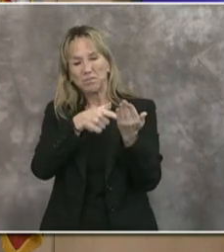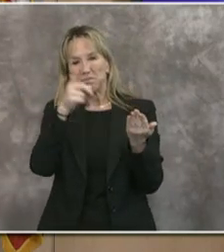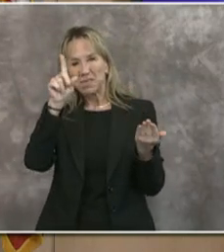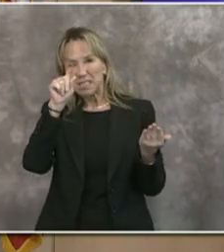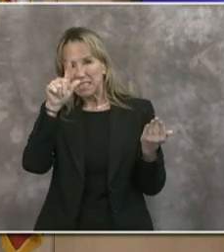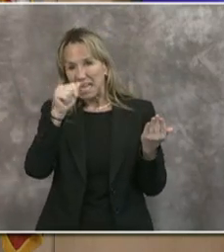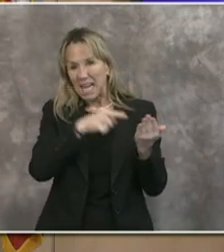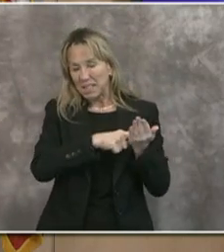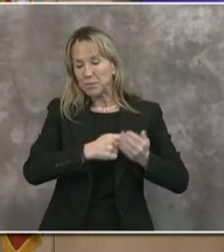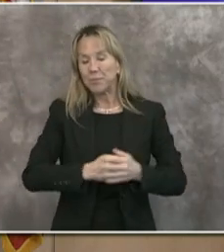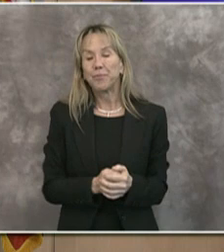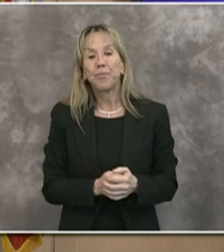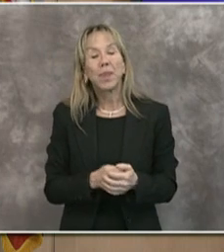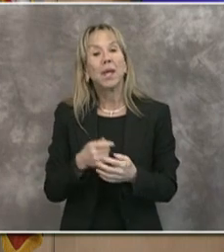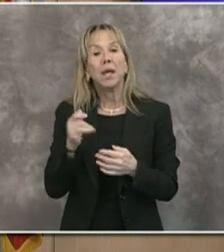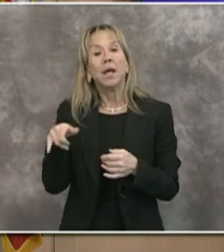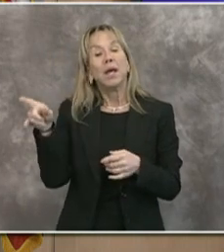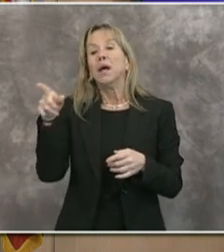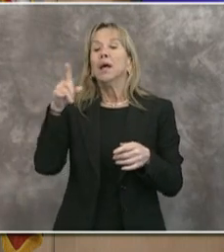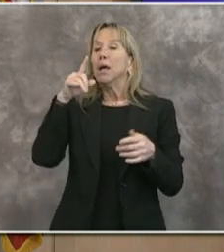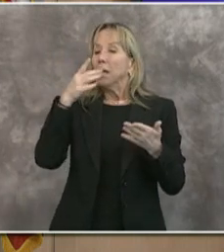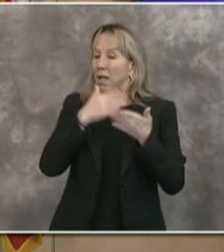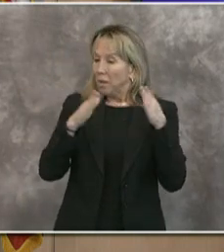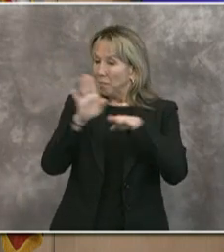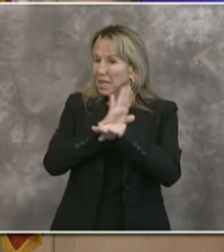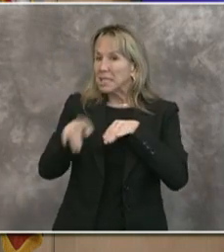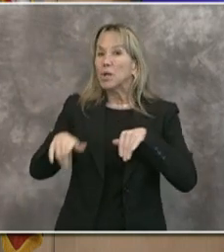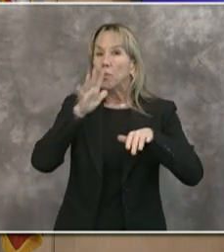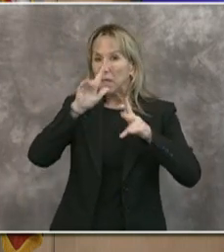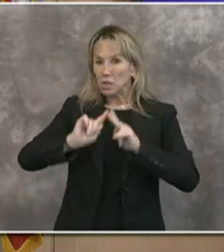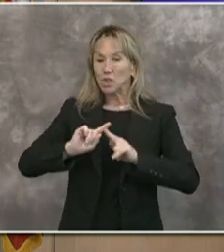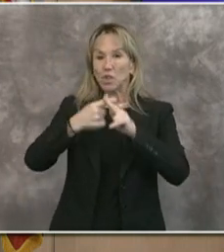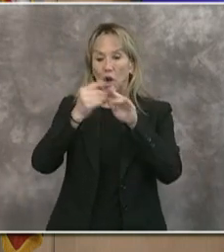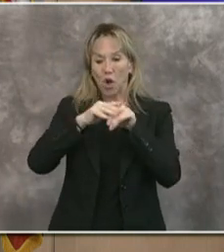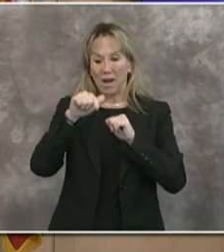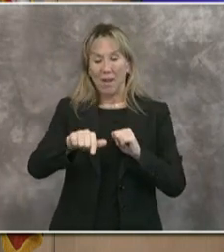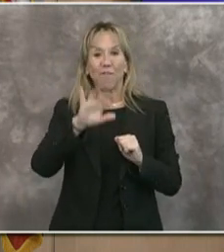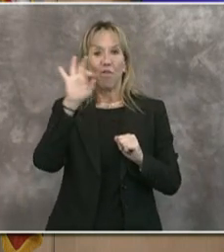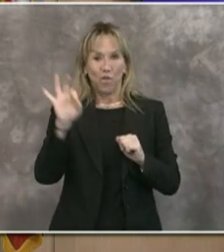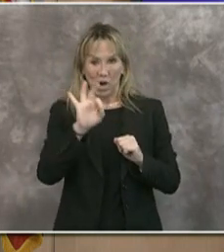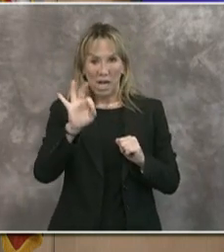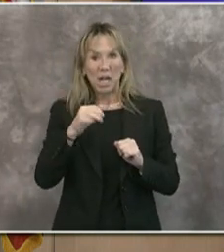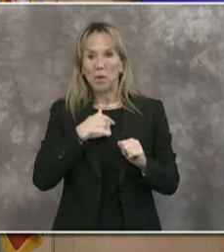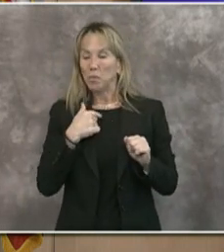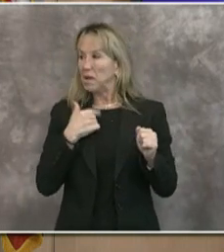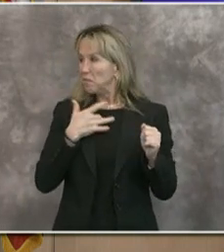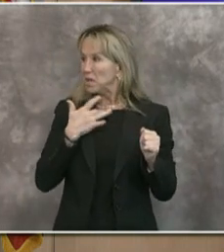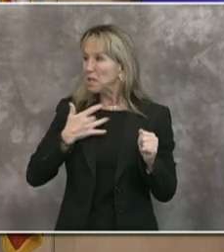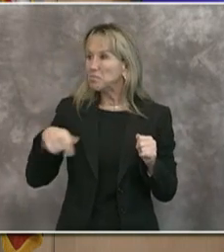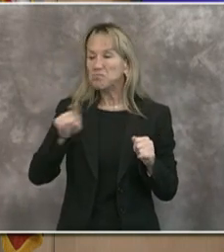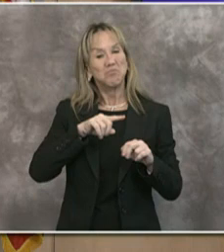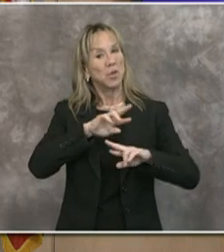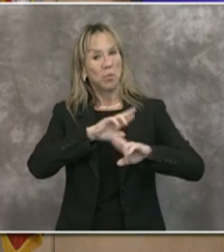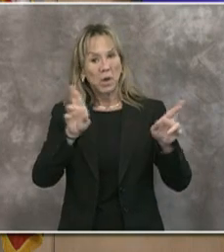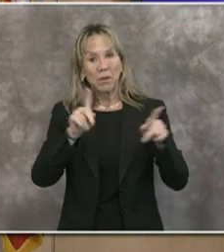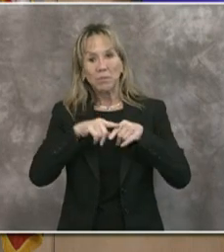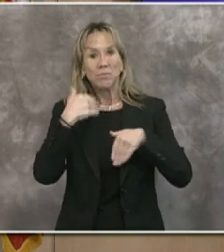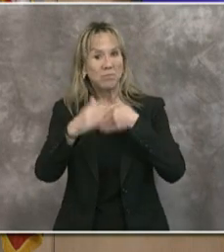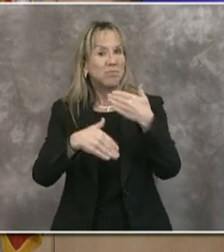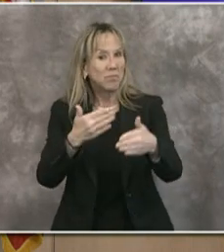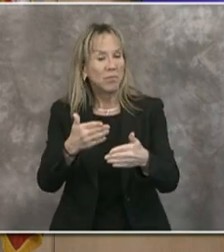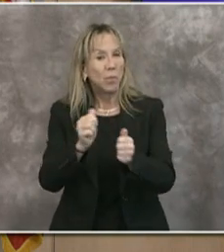specific businesses that we expect to go into effect Friday. As a county, we believe we are prepared to move forward with those. Those were some of